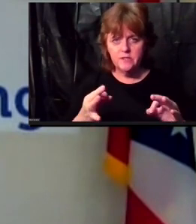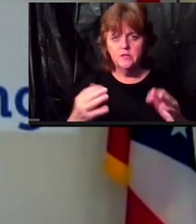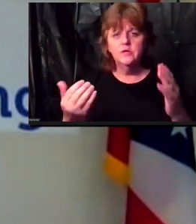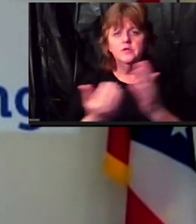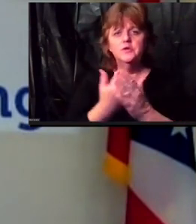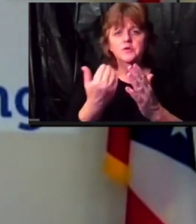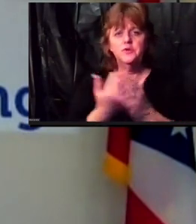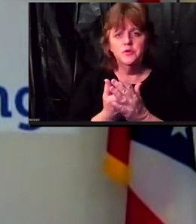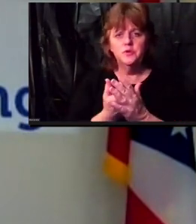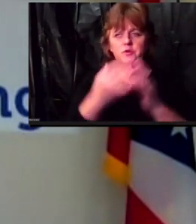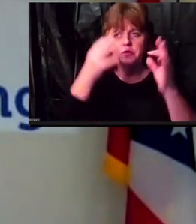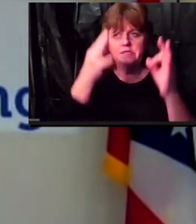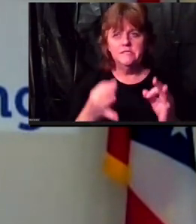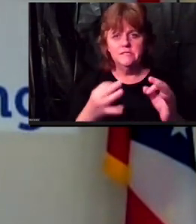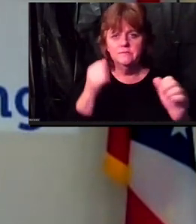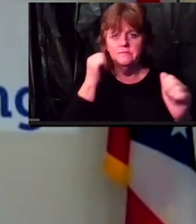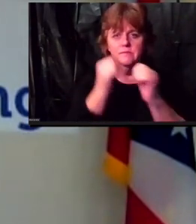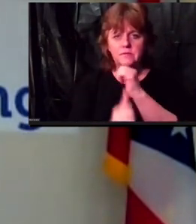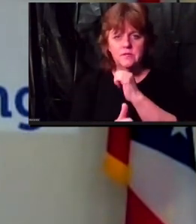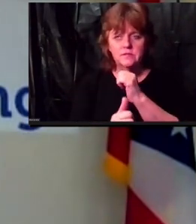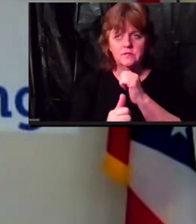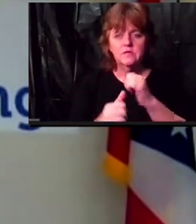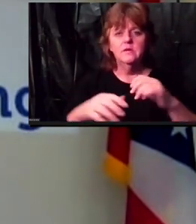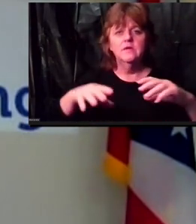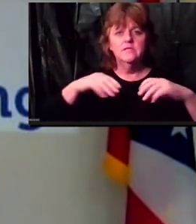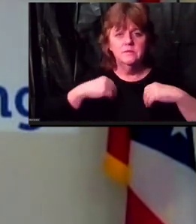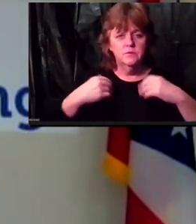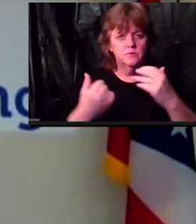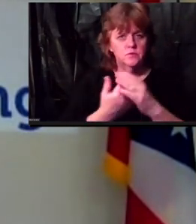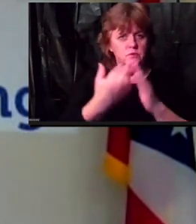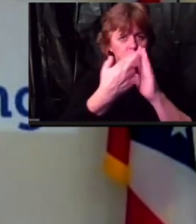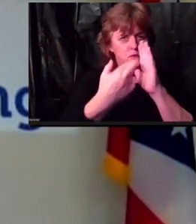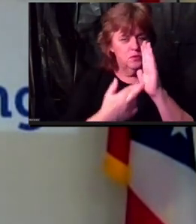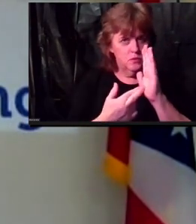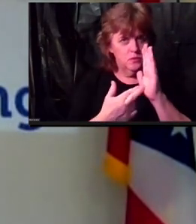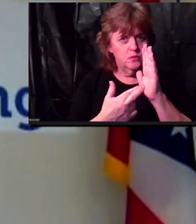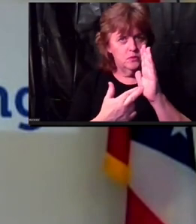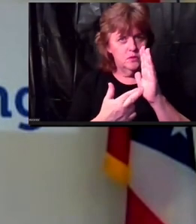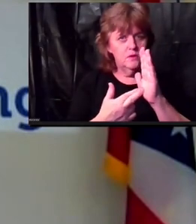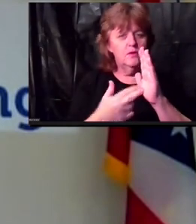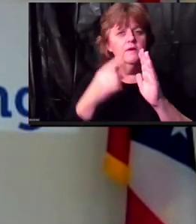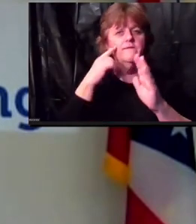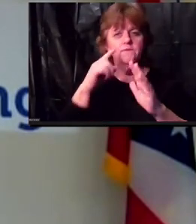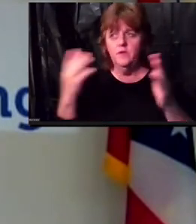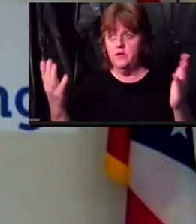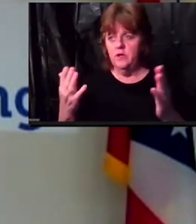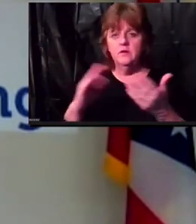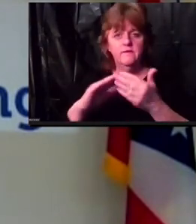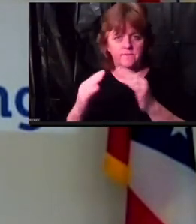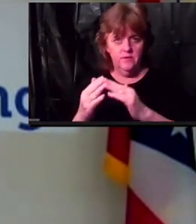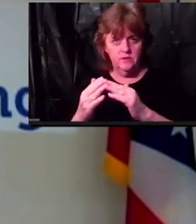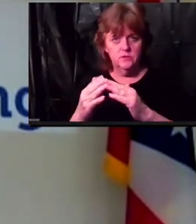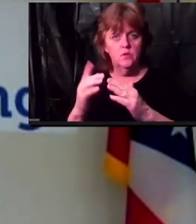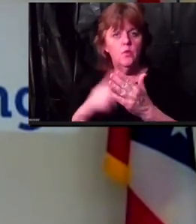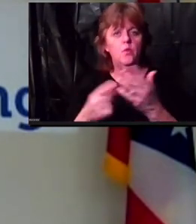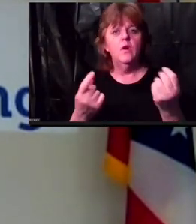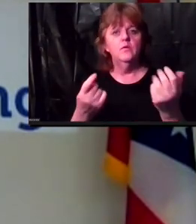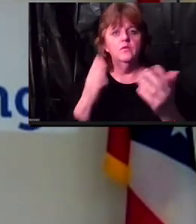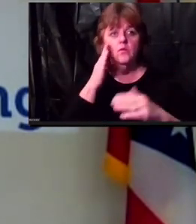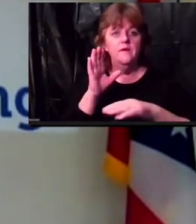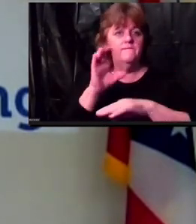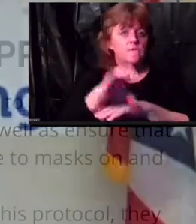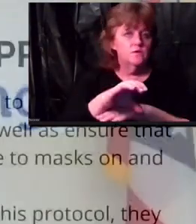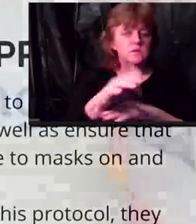and adopting an updated protocol on the enforcement here in the village. So we're stepping up